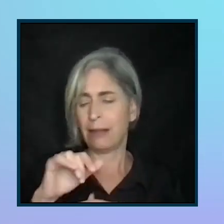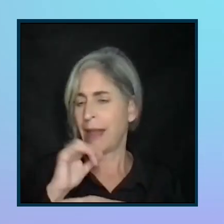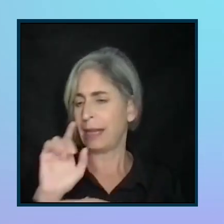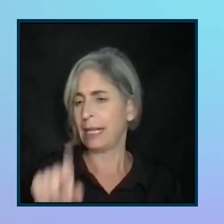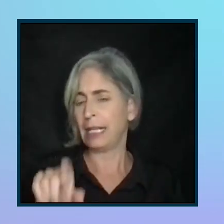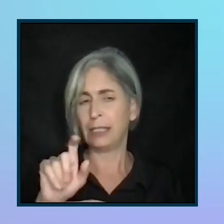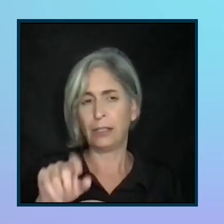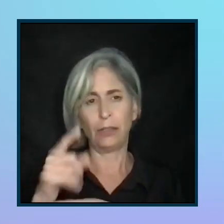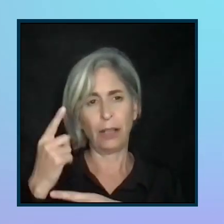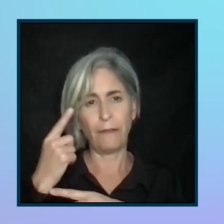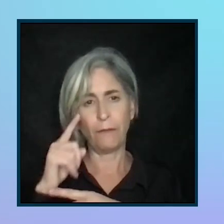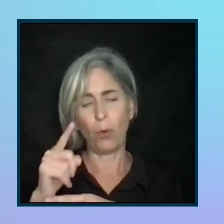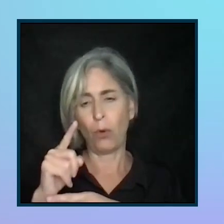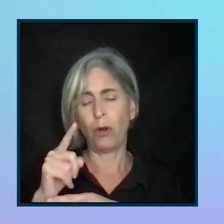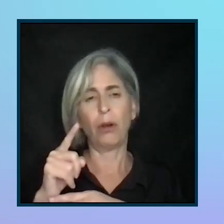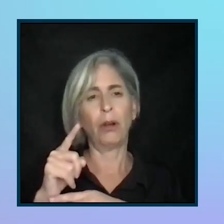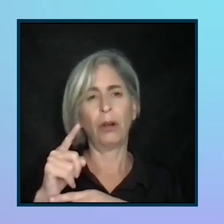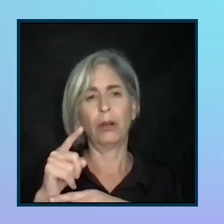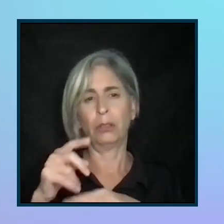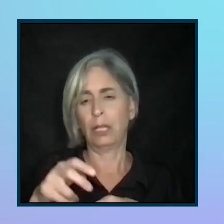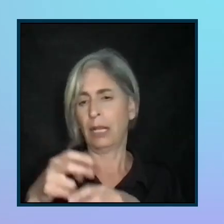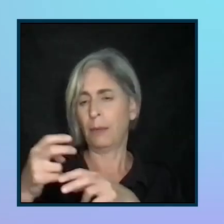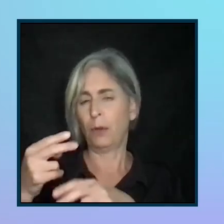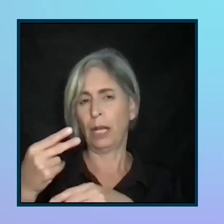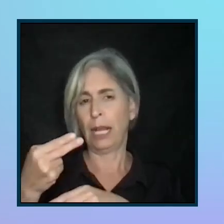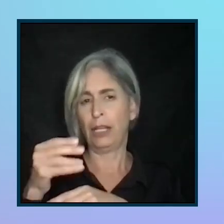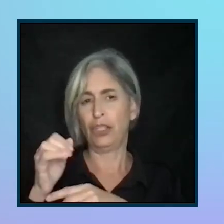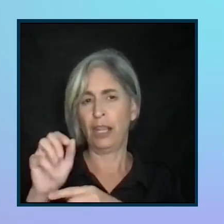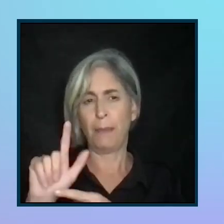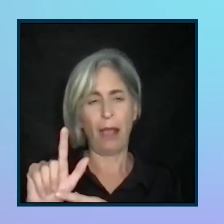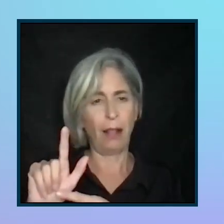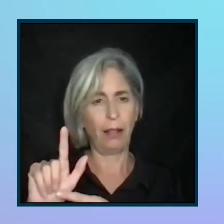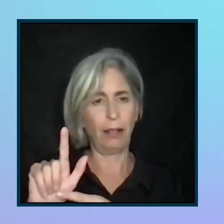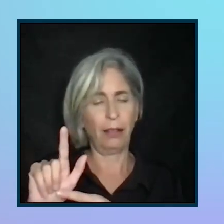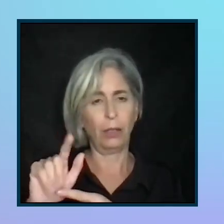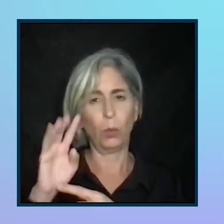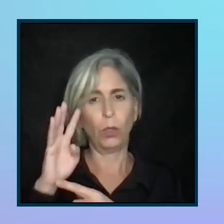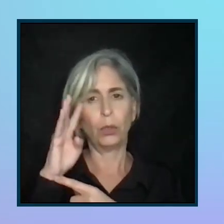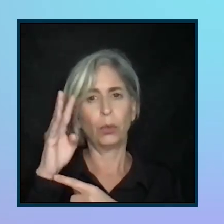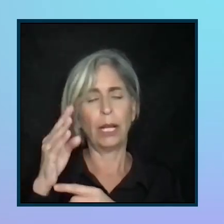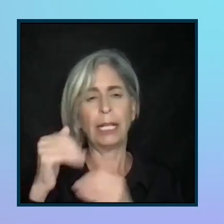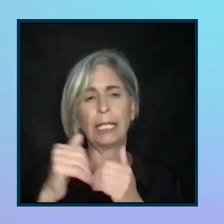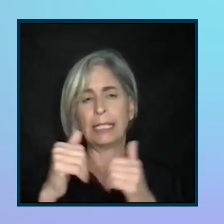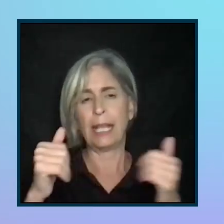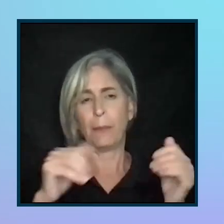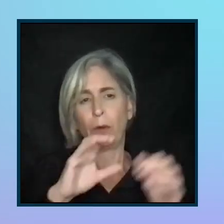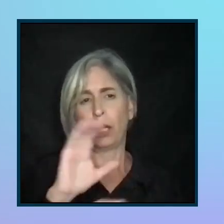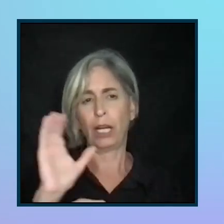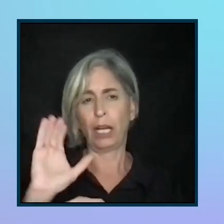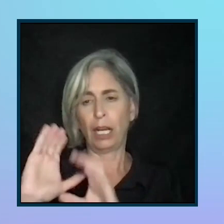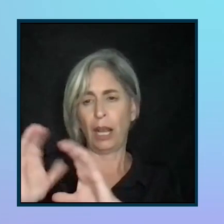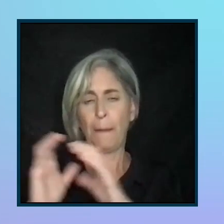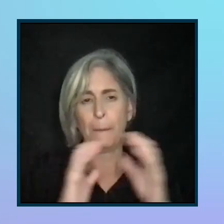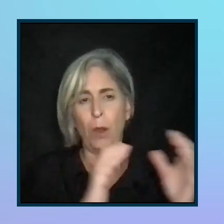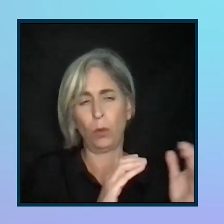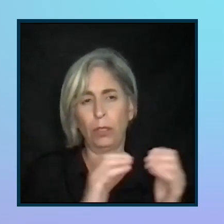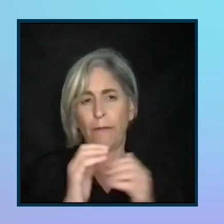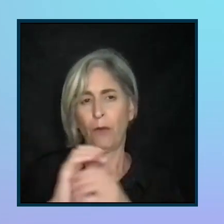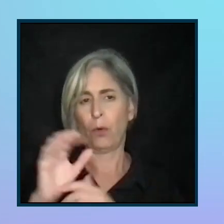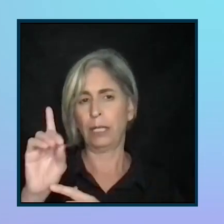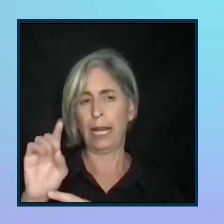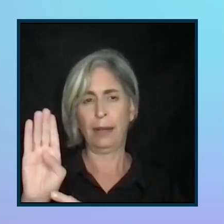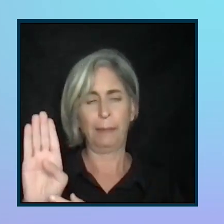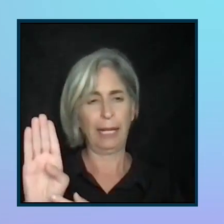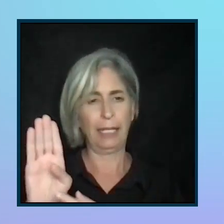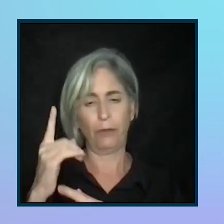necessary for us to be able to output XML in the intermediate phases because we're creating separate components that are going into our database for each of